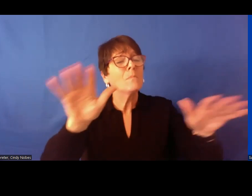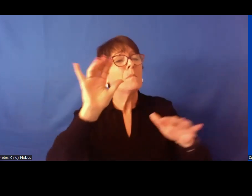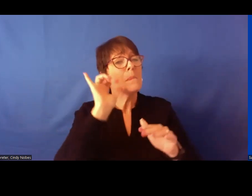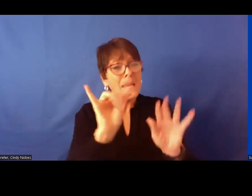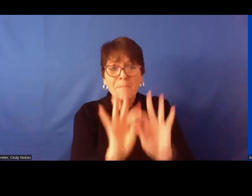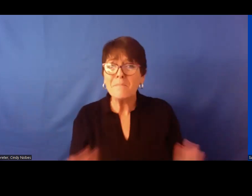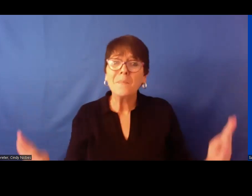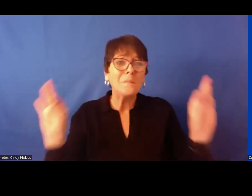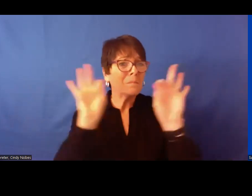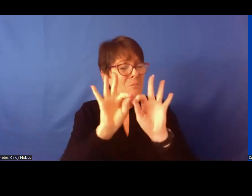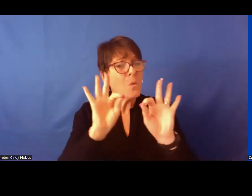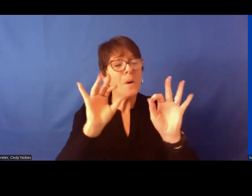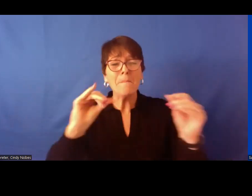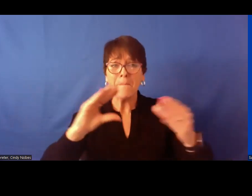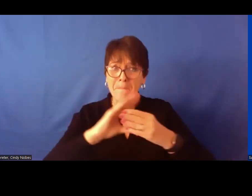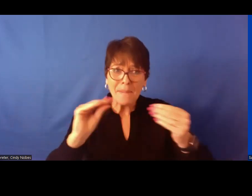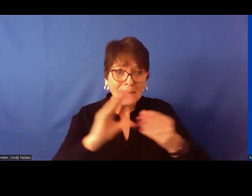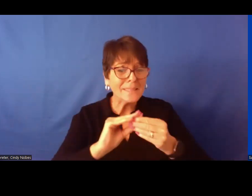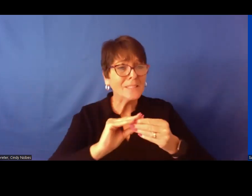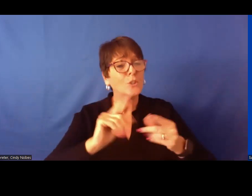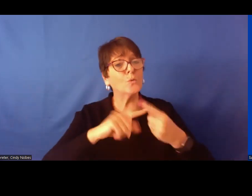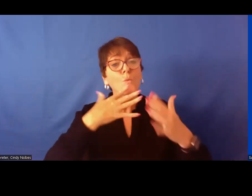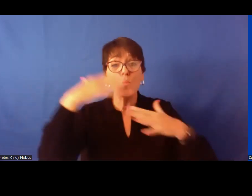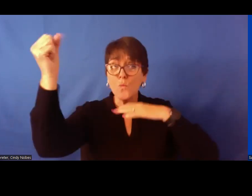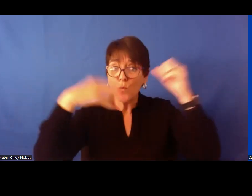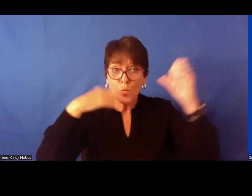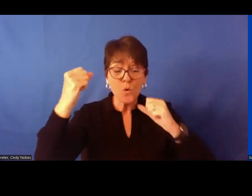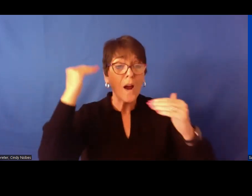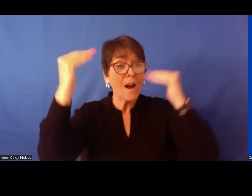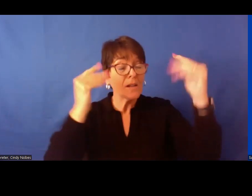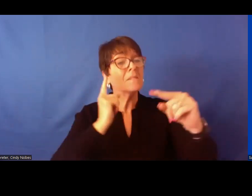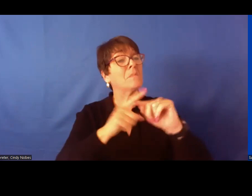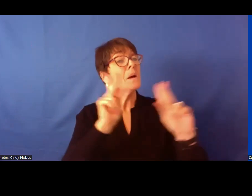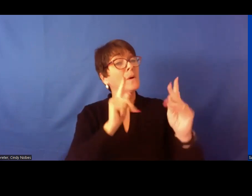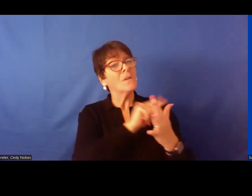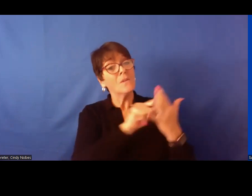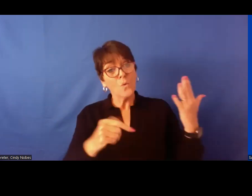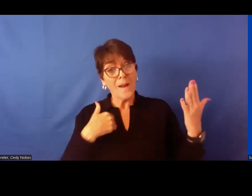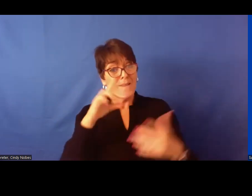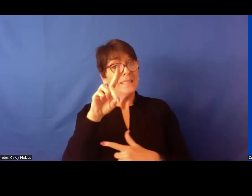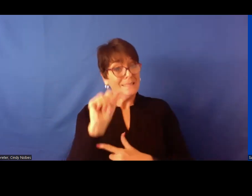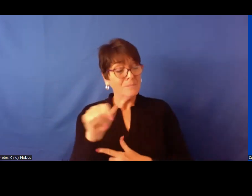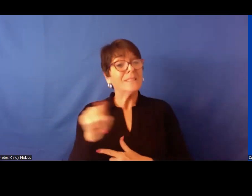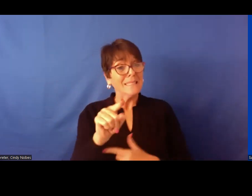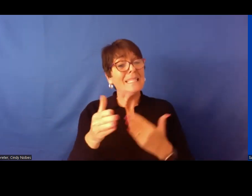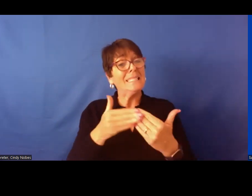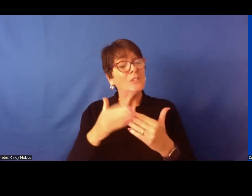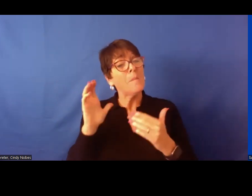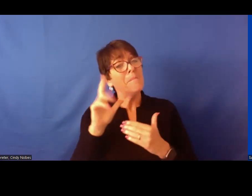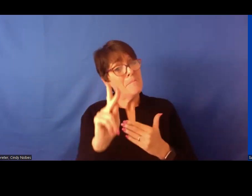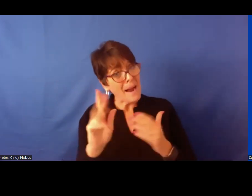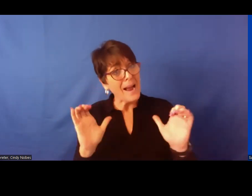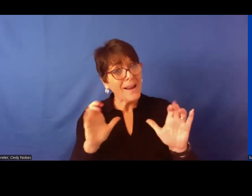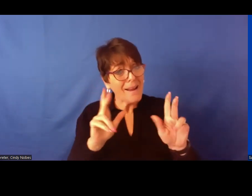these important public messages to older adults and people with disabilities so they can safely be reintegrated into